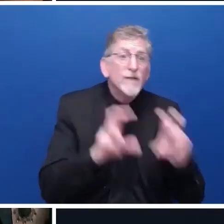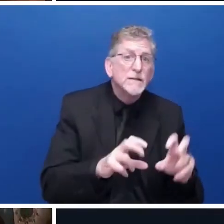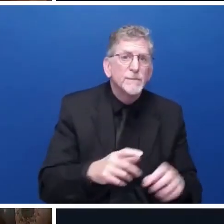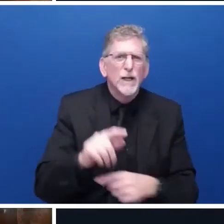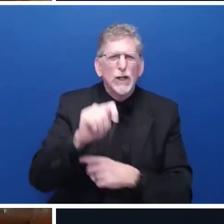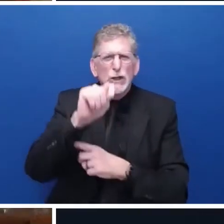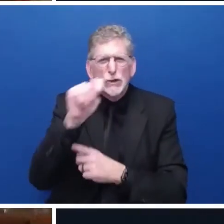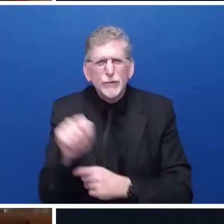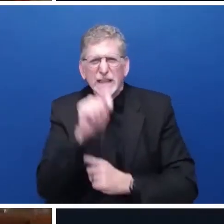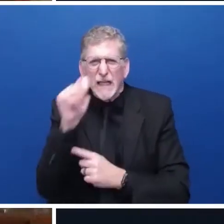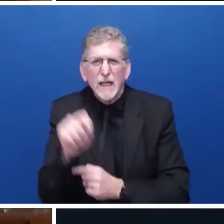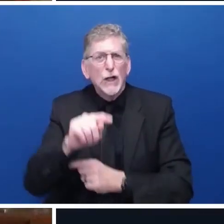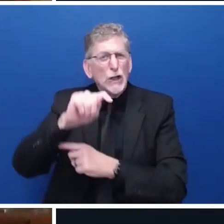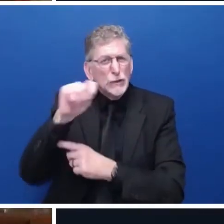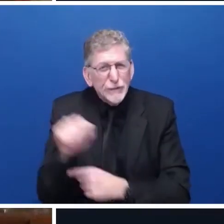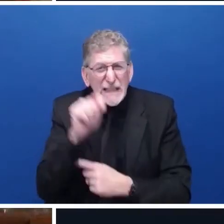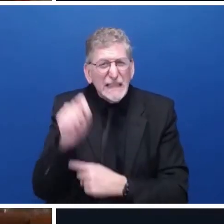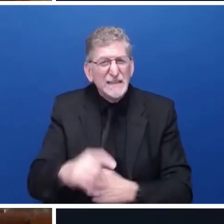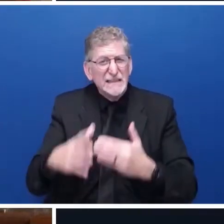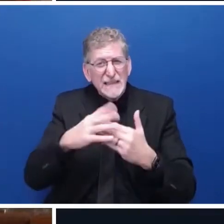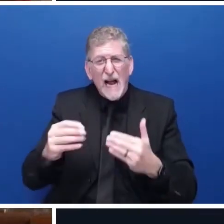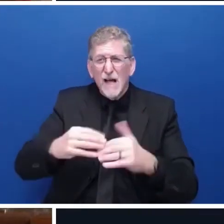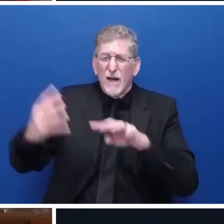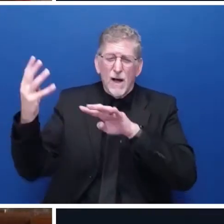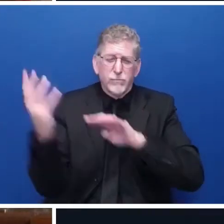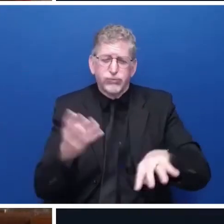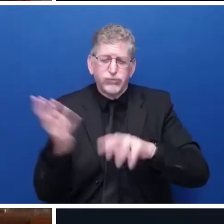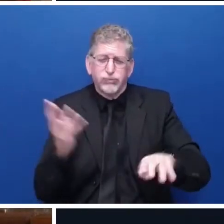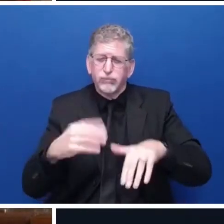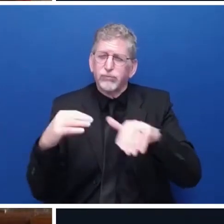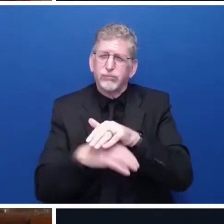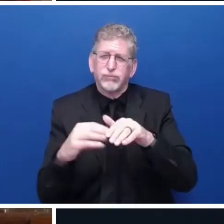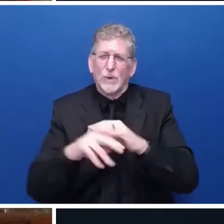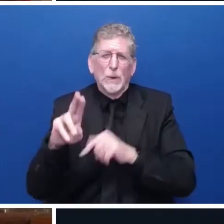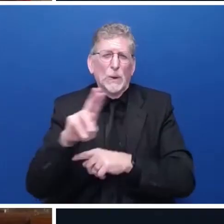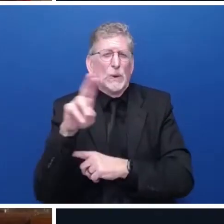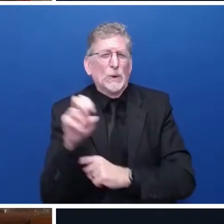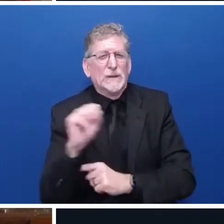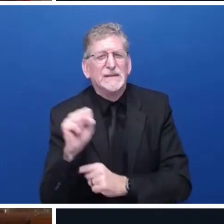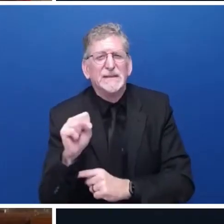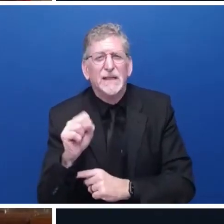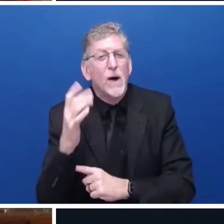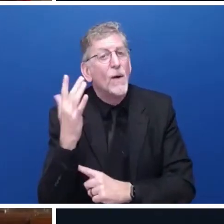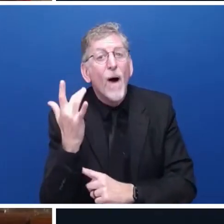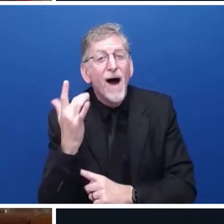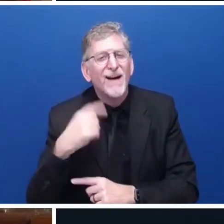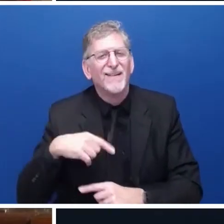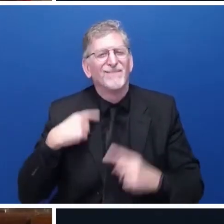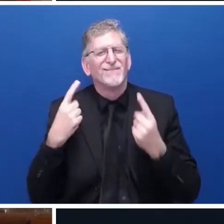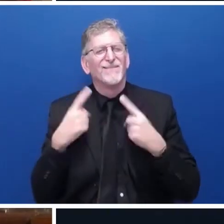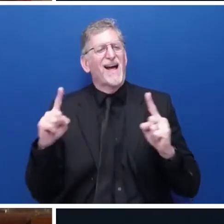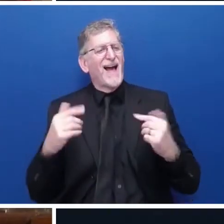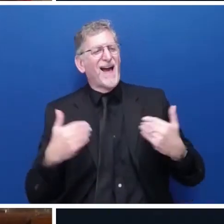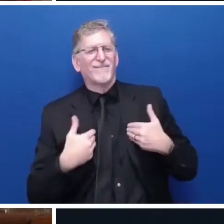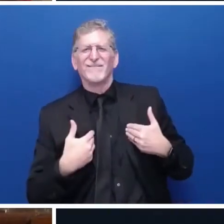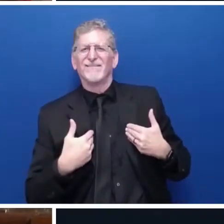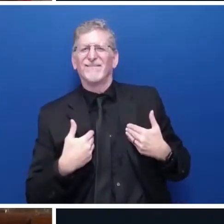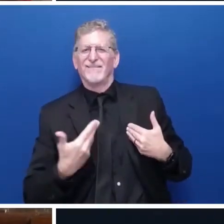America because we finally have a president who puts America first. Put America first. I love America.